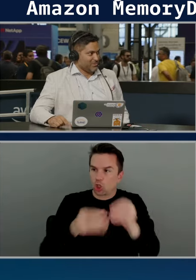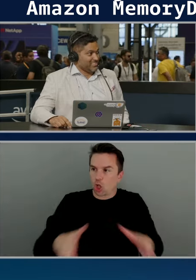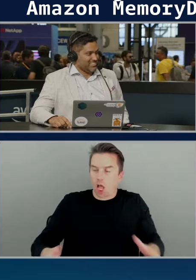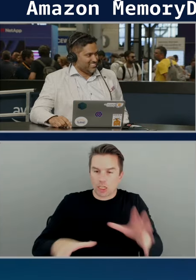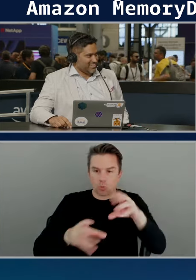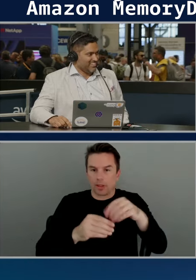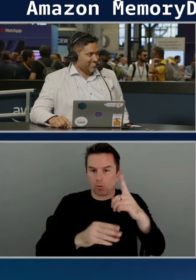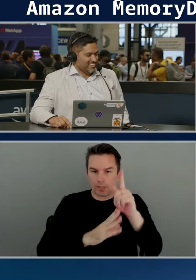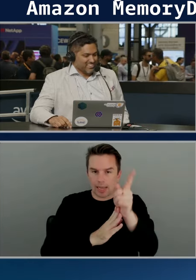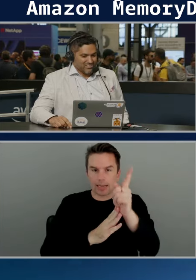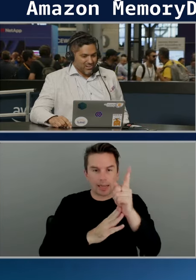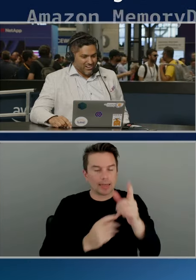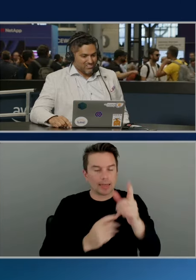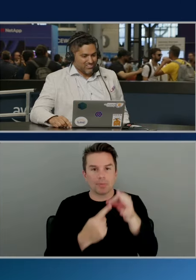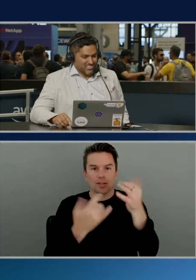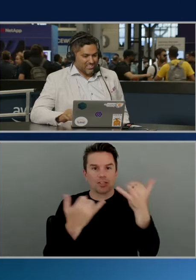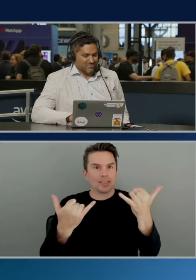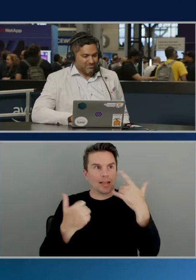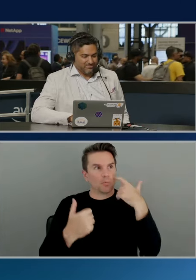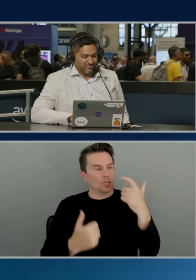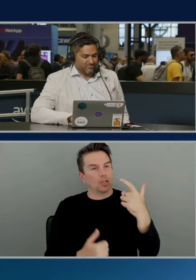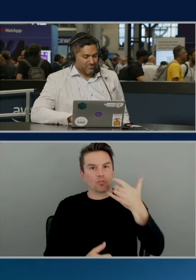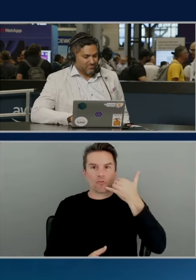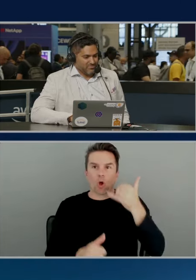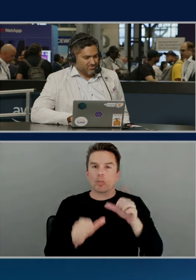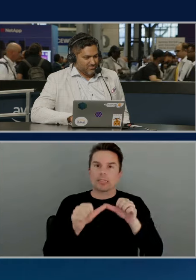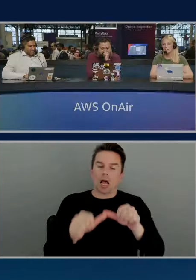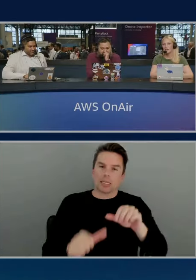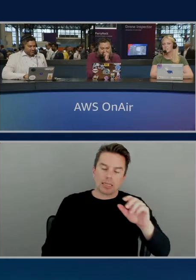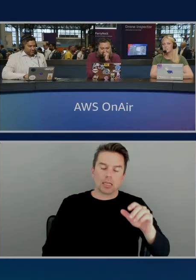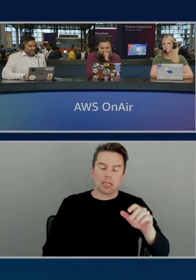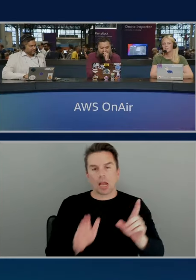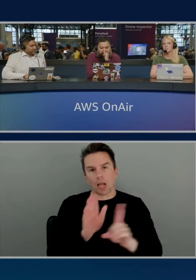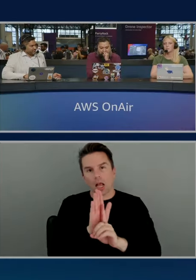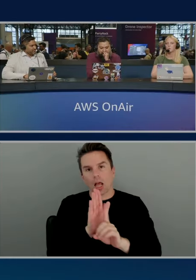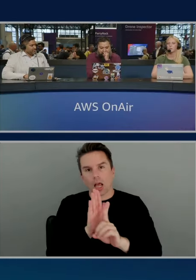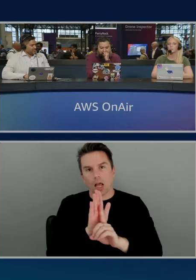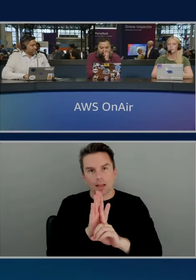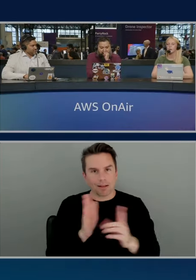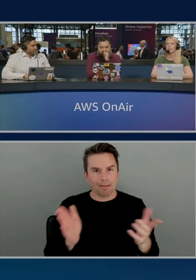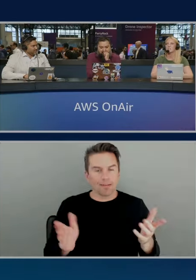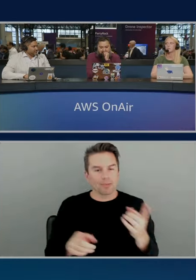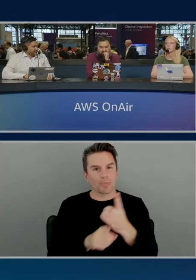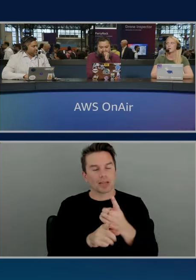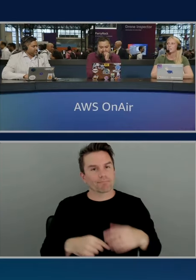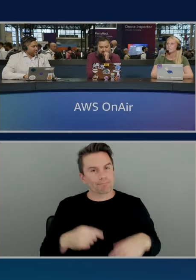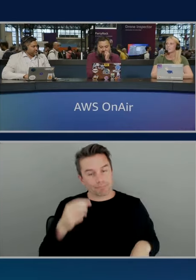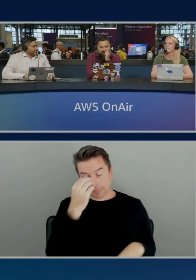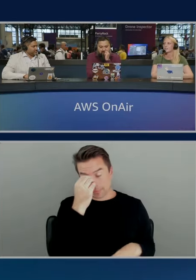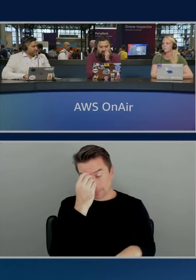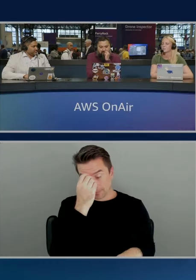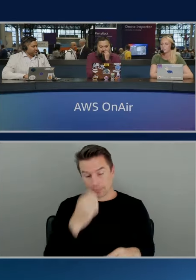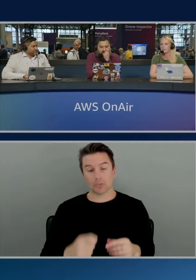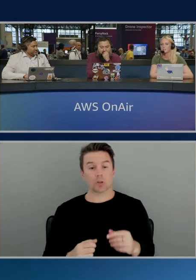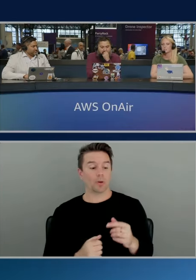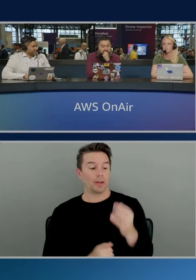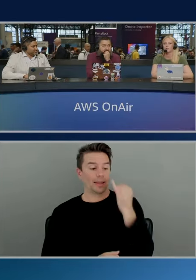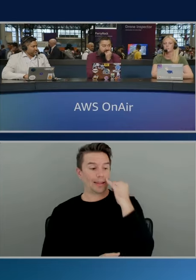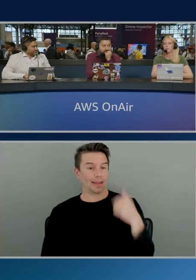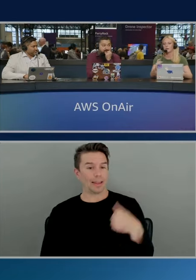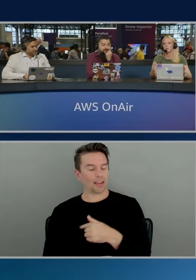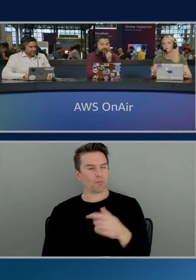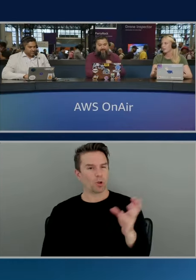constantly buzzing. So it's very interesting. Absolutely. I do. So when we go back to the way that you set this up, just to walk us